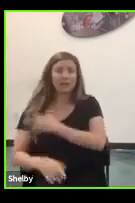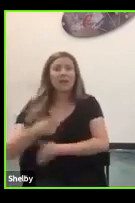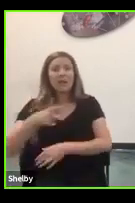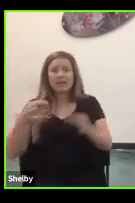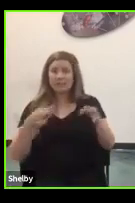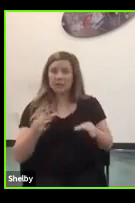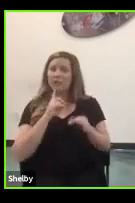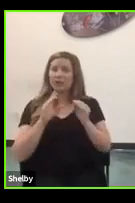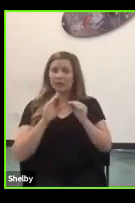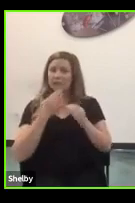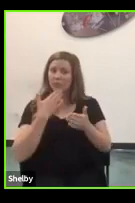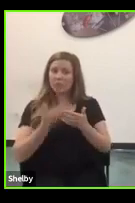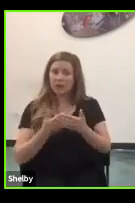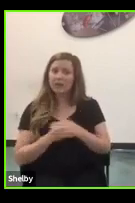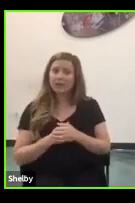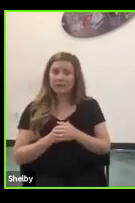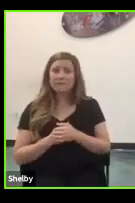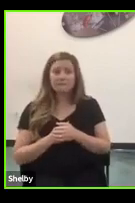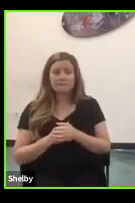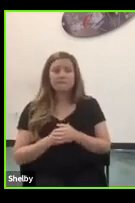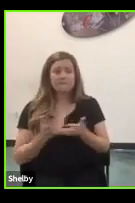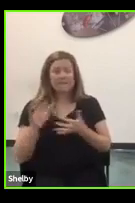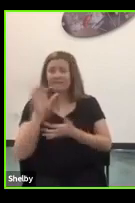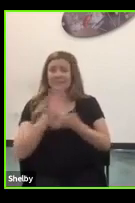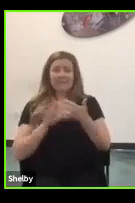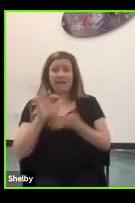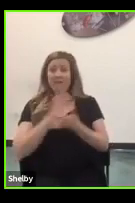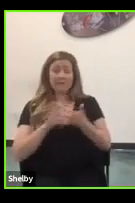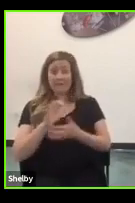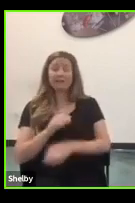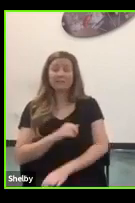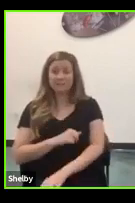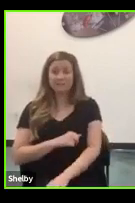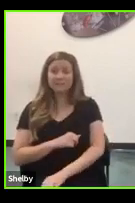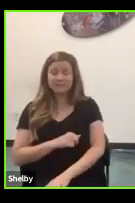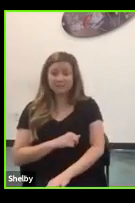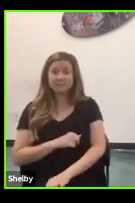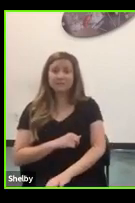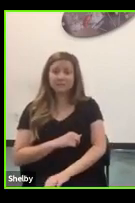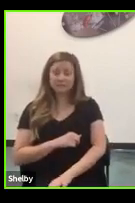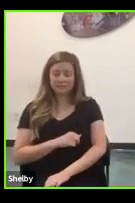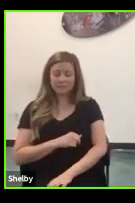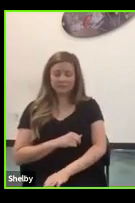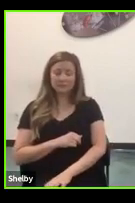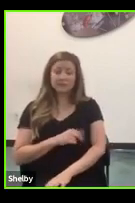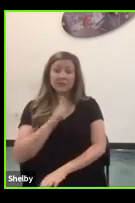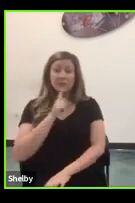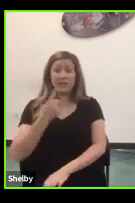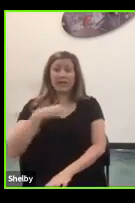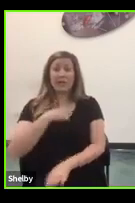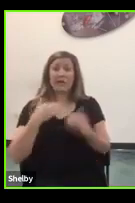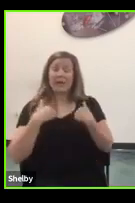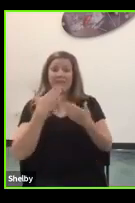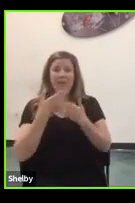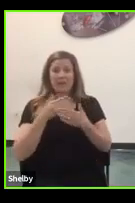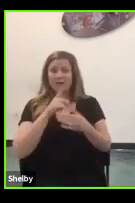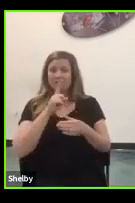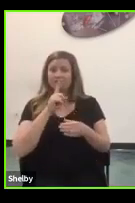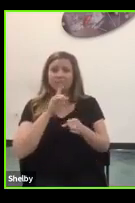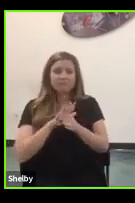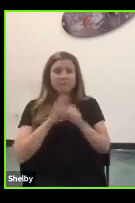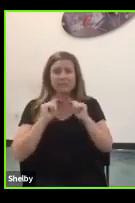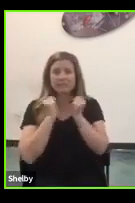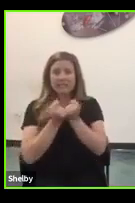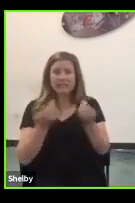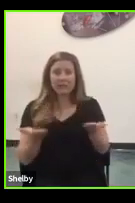explained it really well. It is a confusing thing, but we have a very dedicated team here who